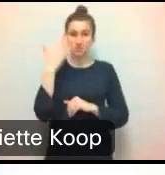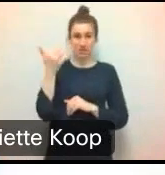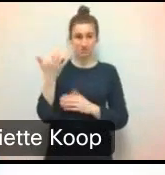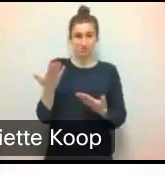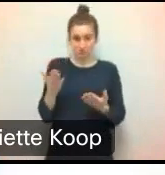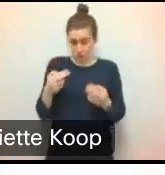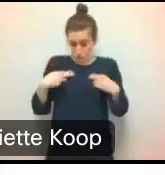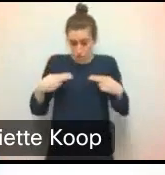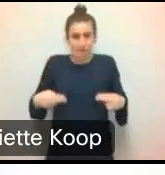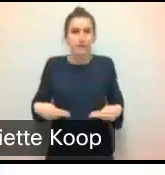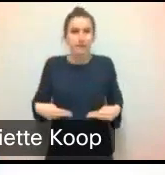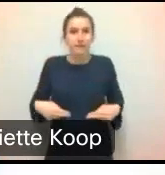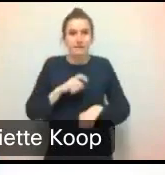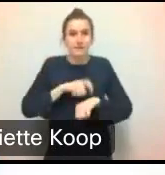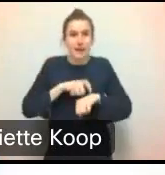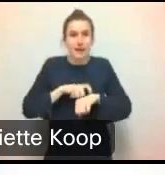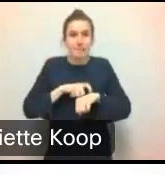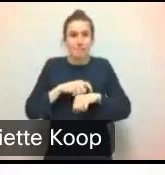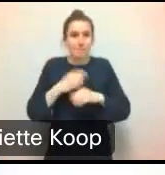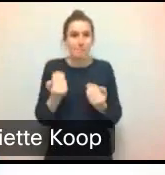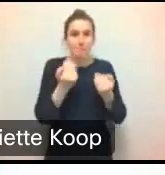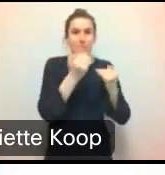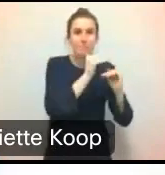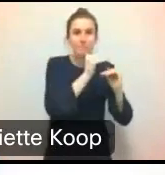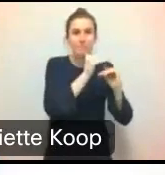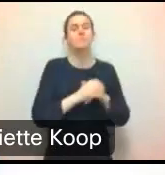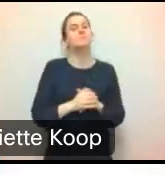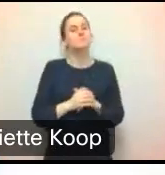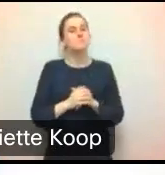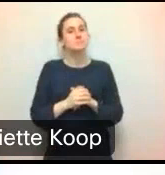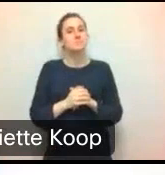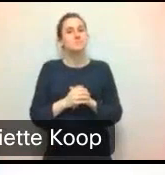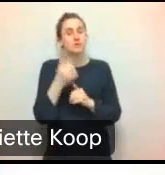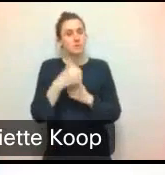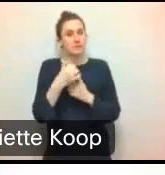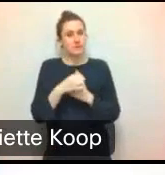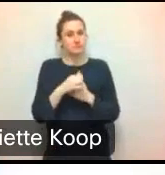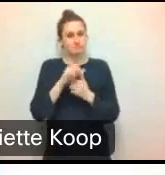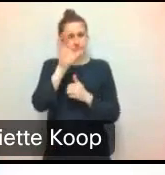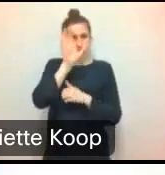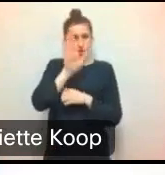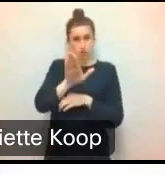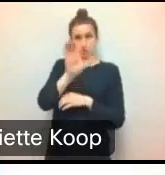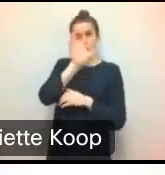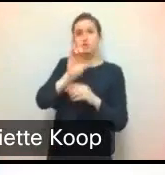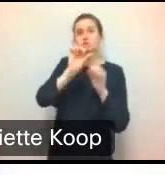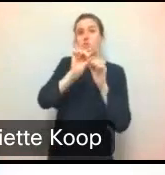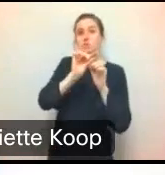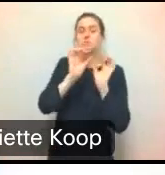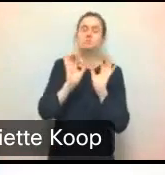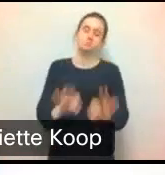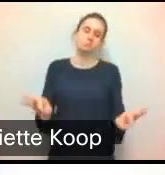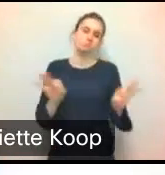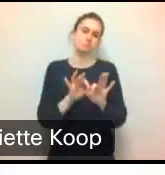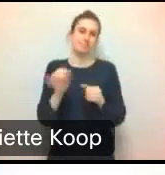for time. But again, carefully considering your search terms are important. The last one surprised me, and